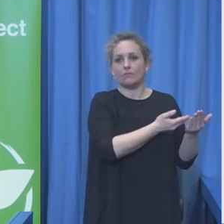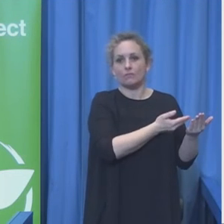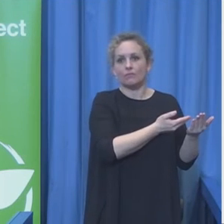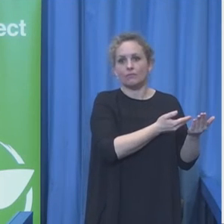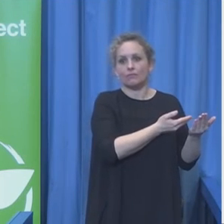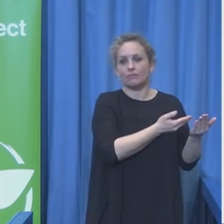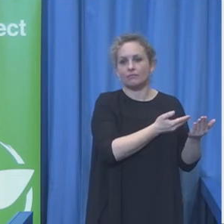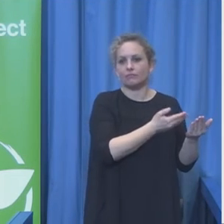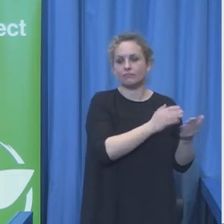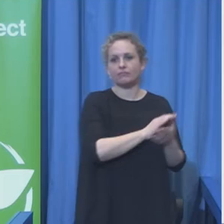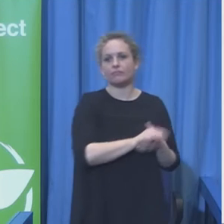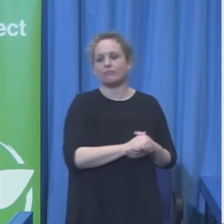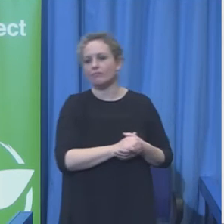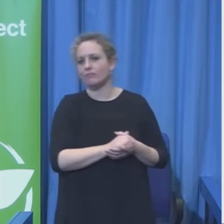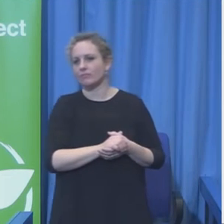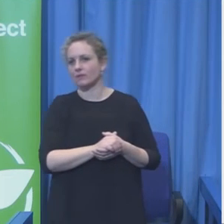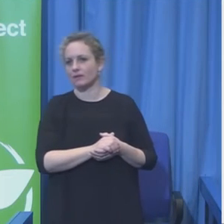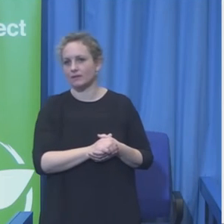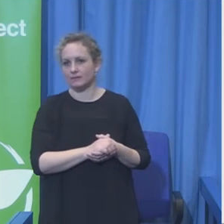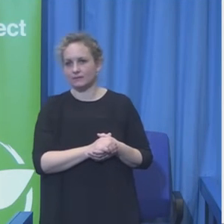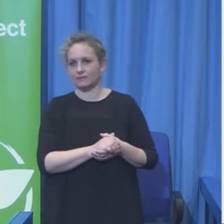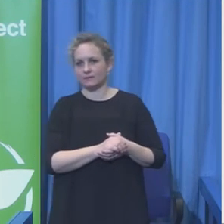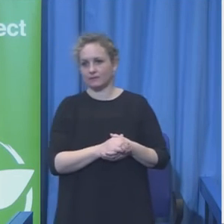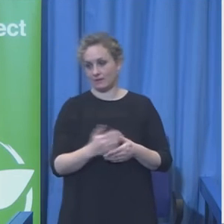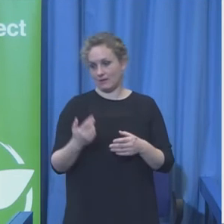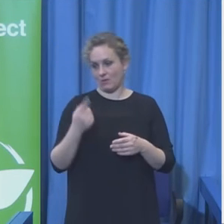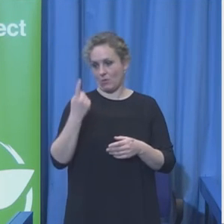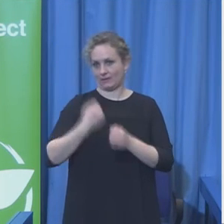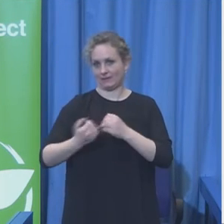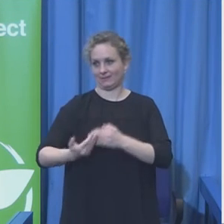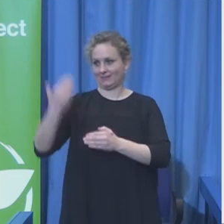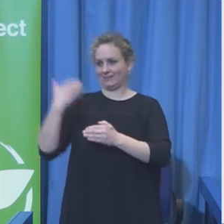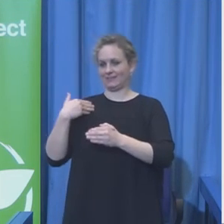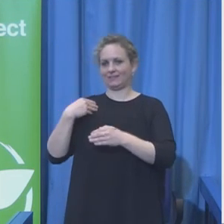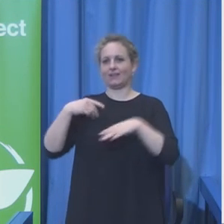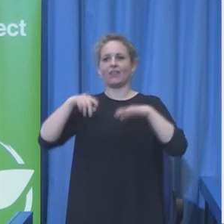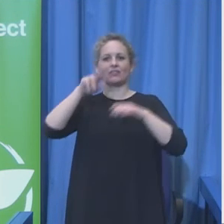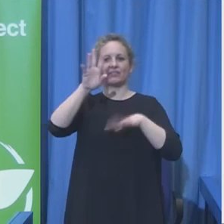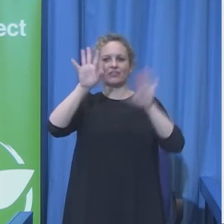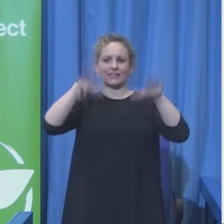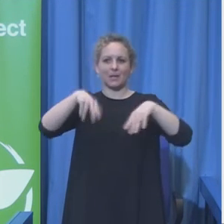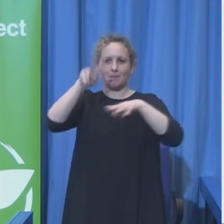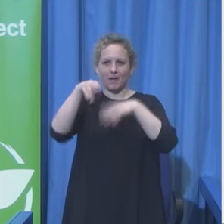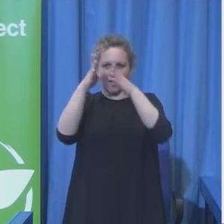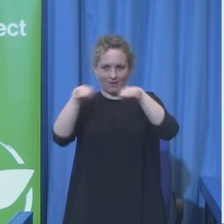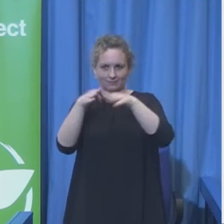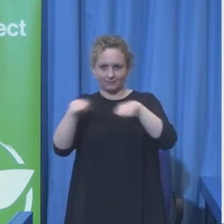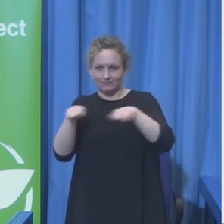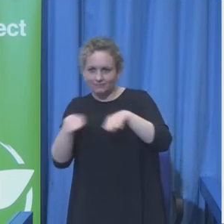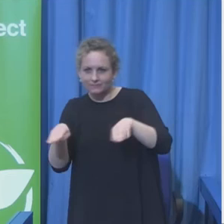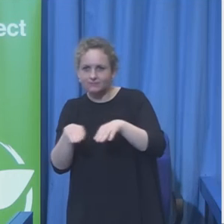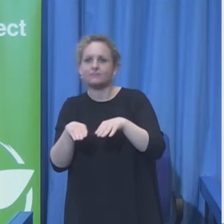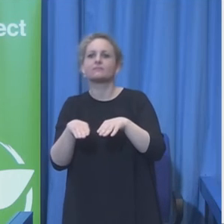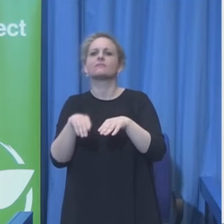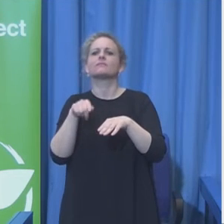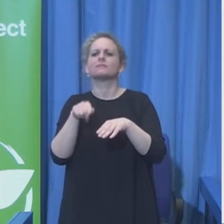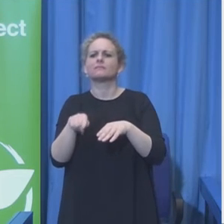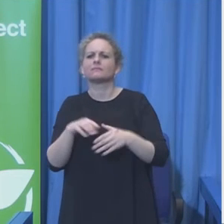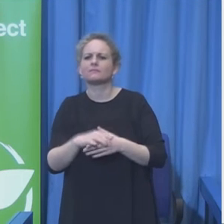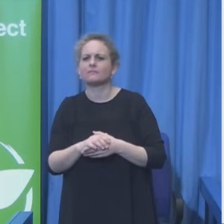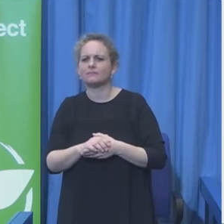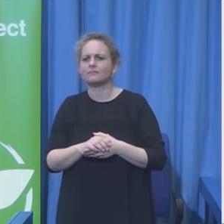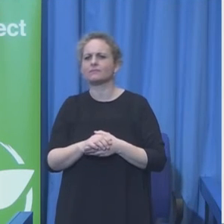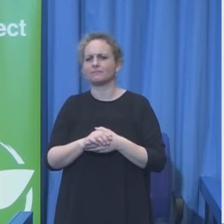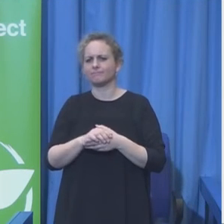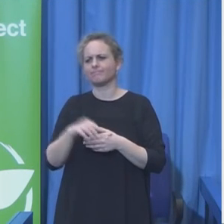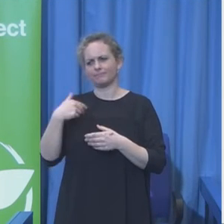last December. I think many people in this room were there. And we're able to pull together people from the business sector, both